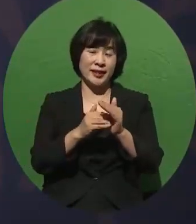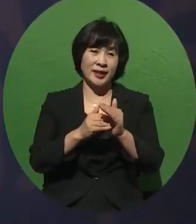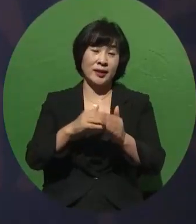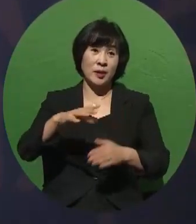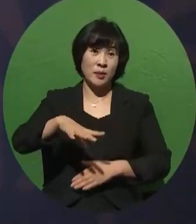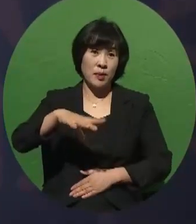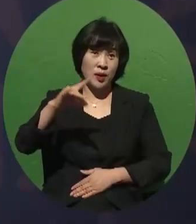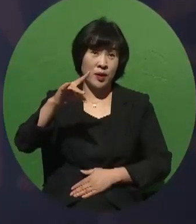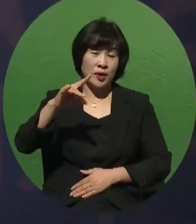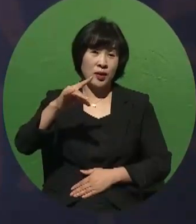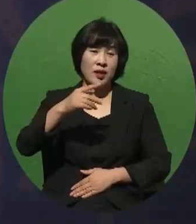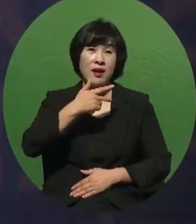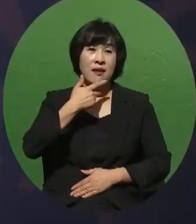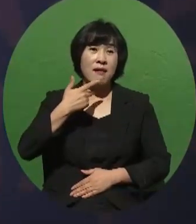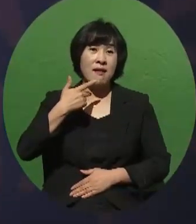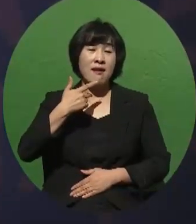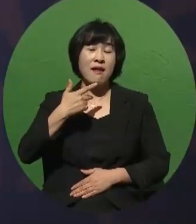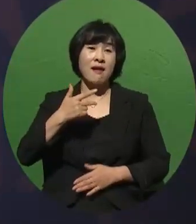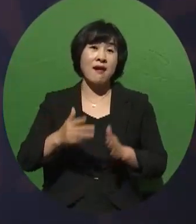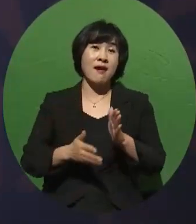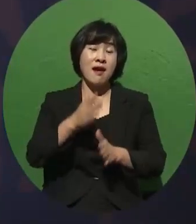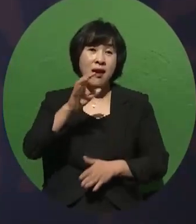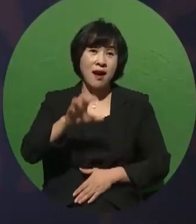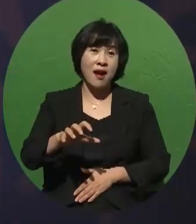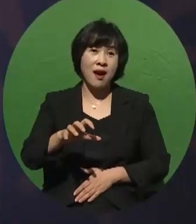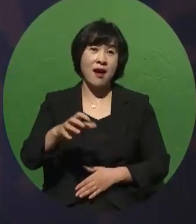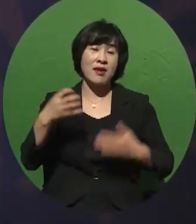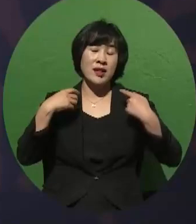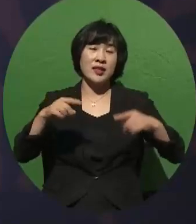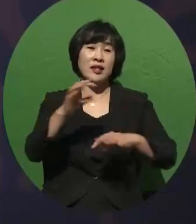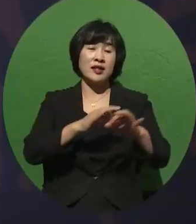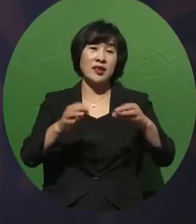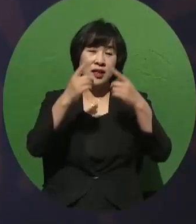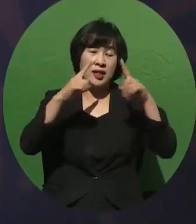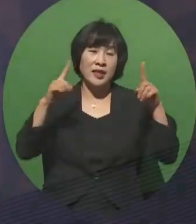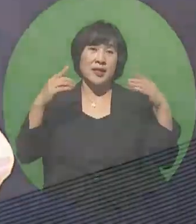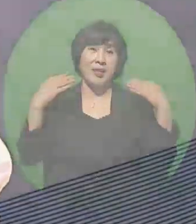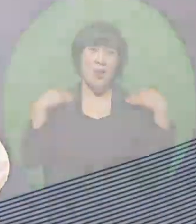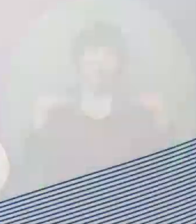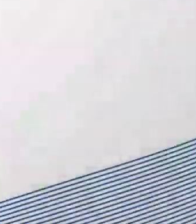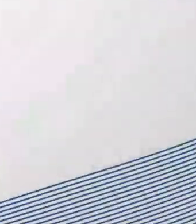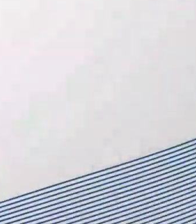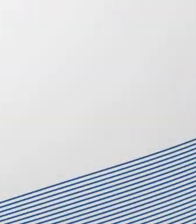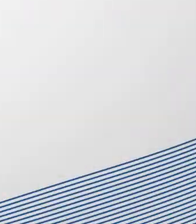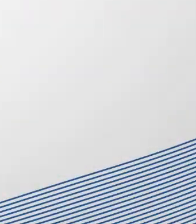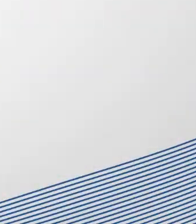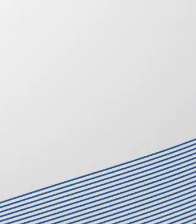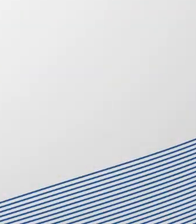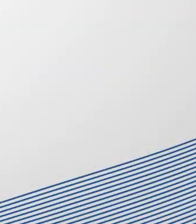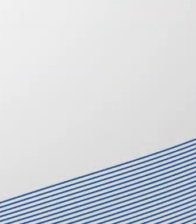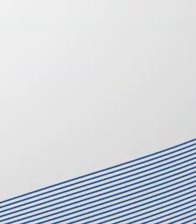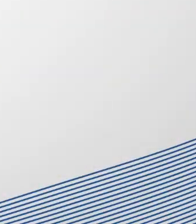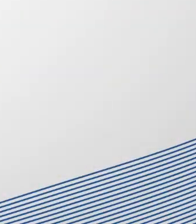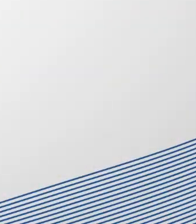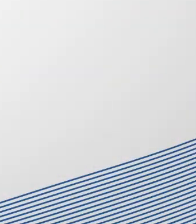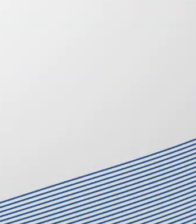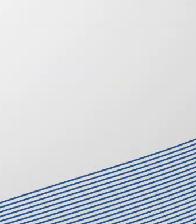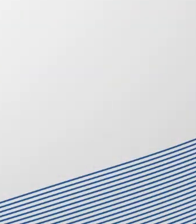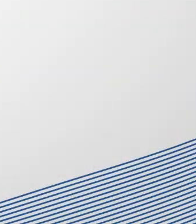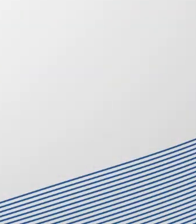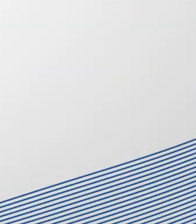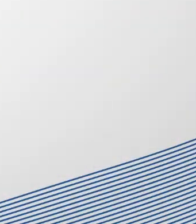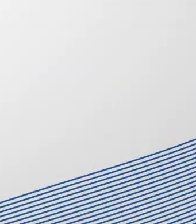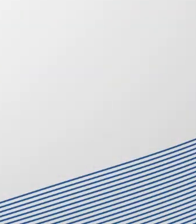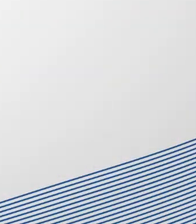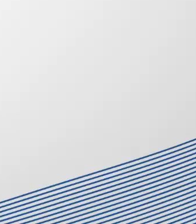I would like to apply the video methods from overseas. First, the video is from the Anthony Giddens